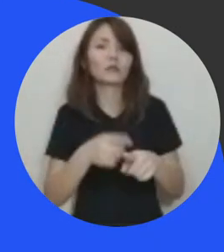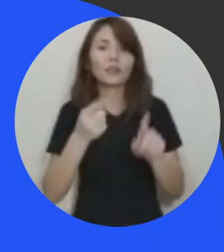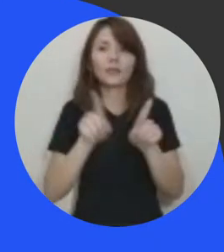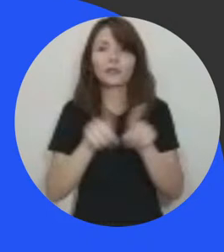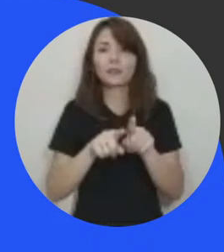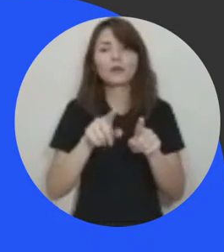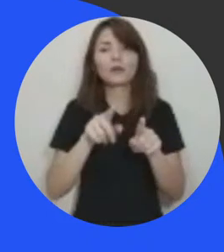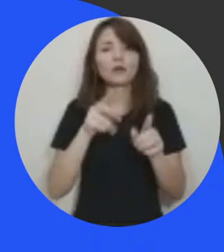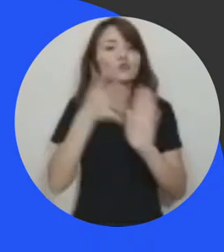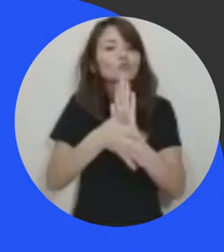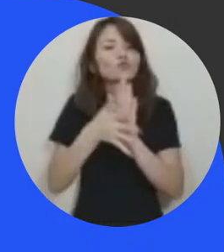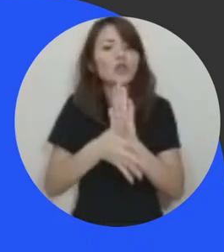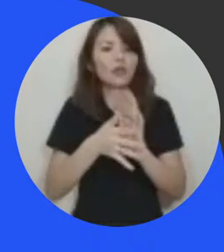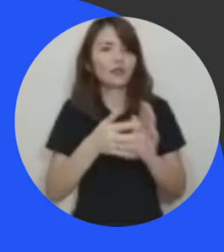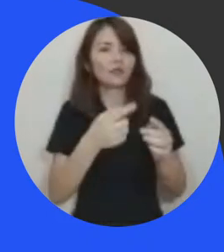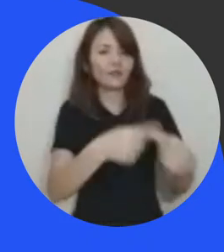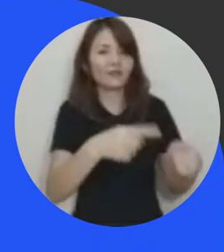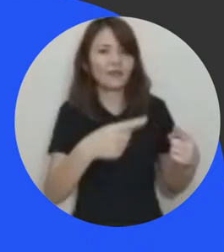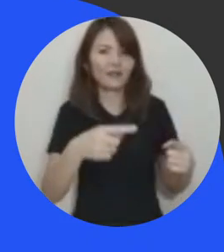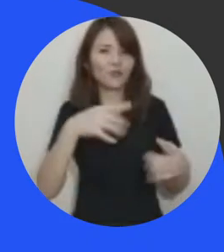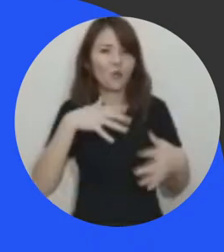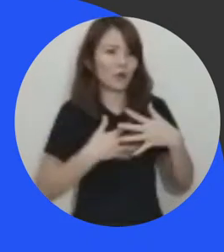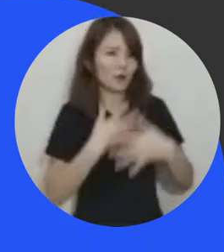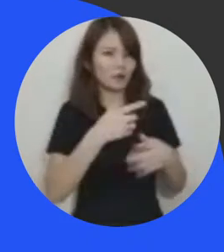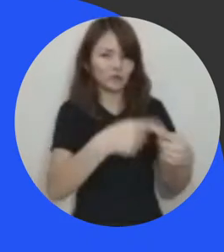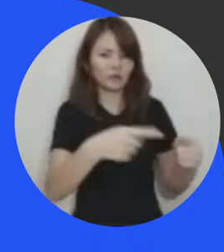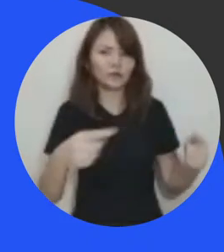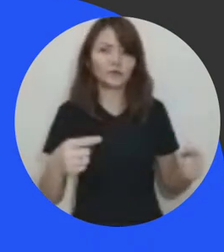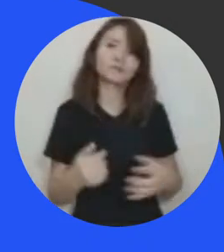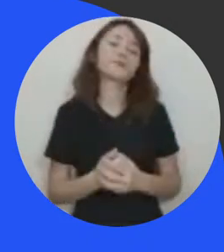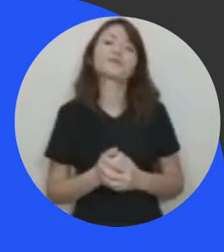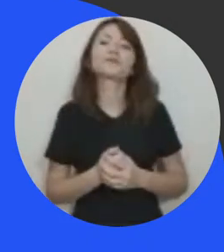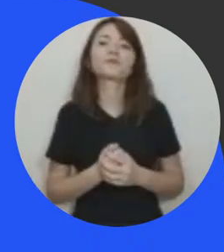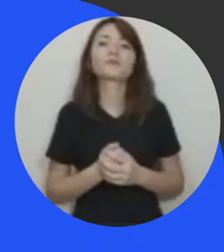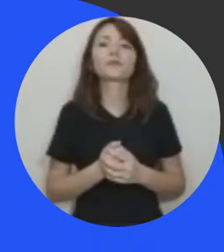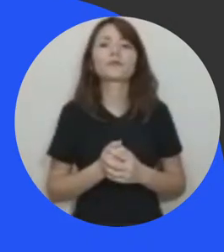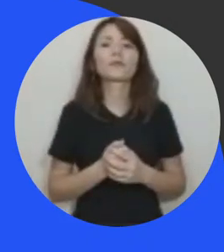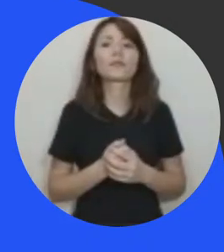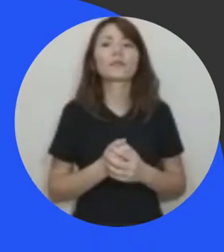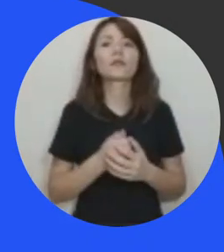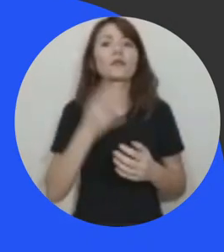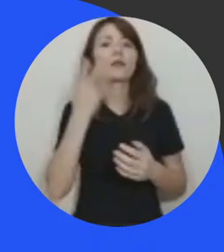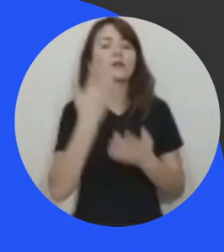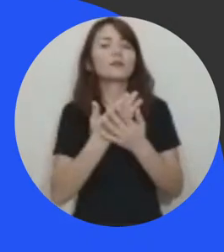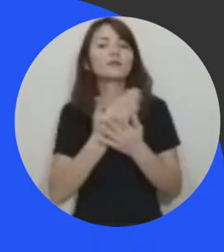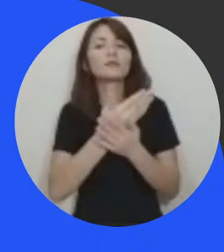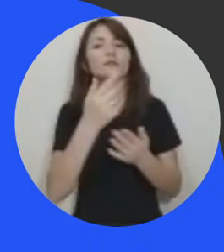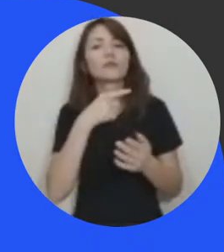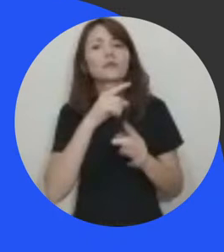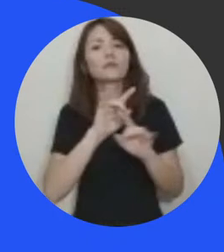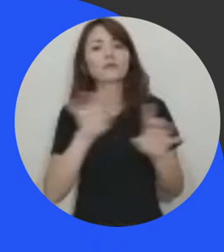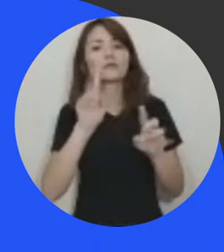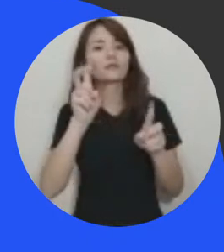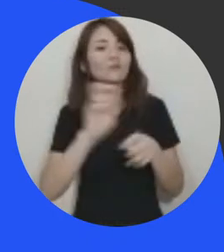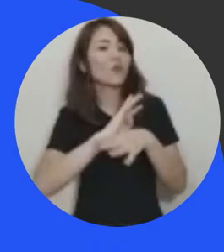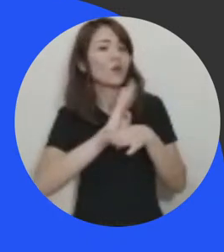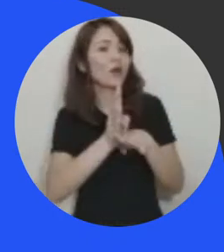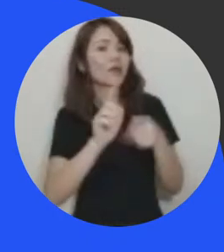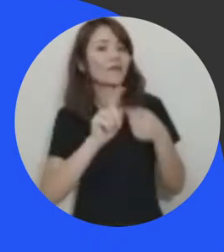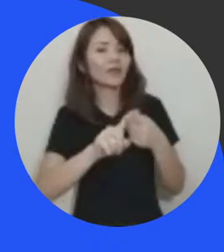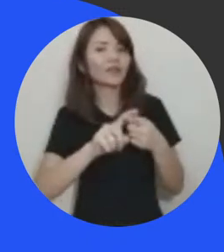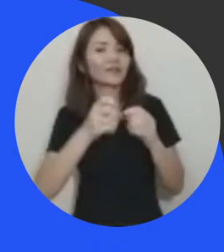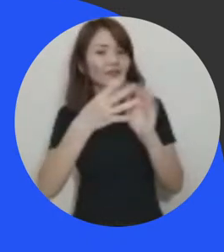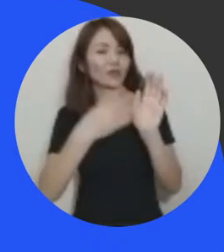questions about those organisms. So for COVID-19, we're using sequencing to study the evolution of the